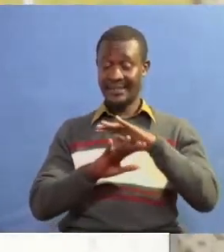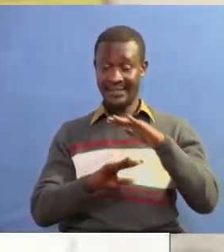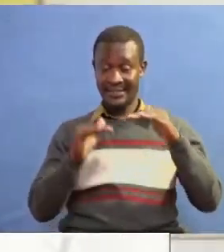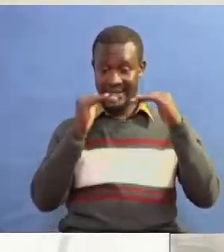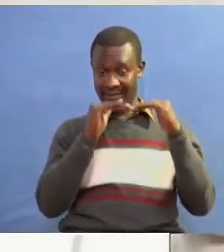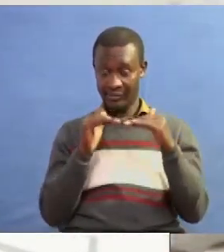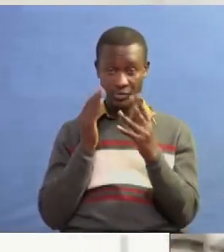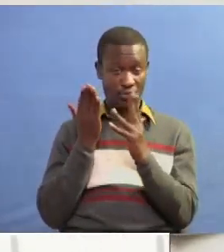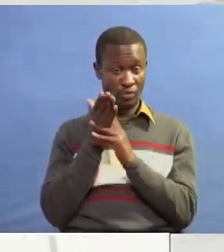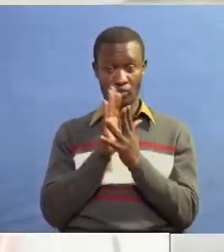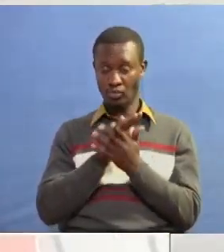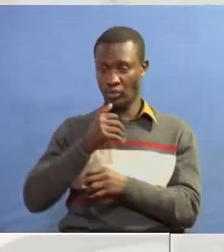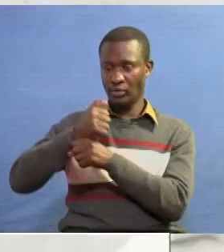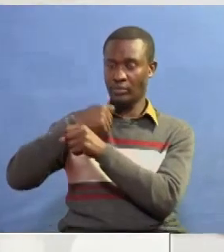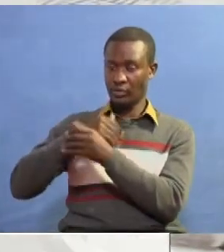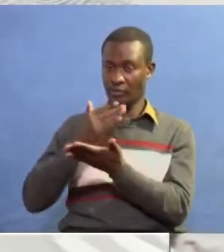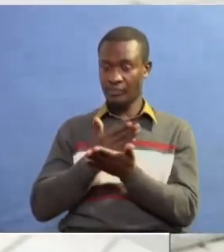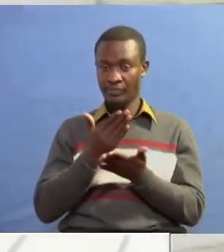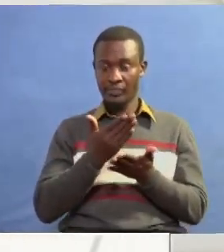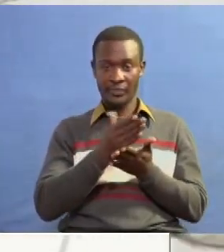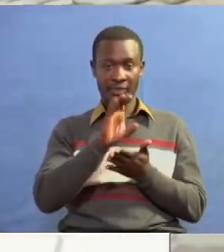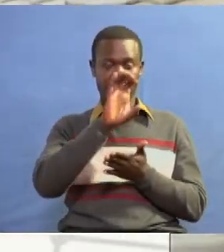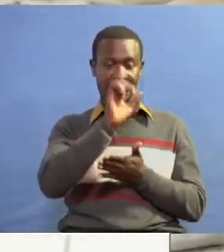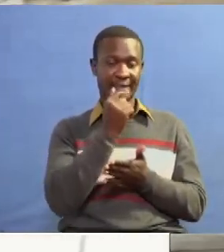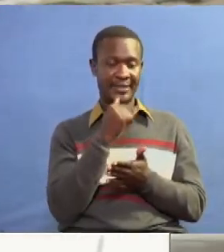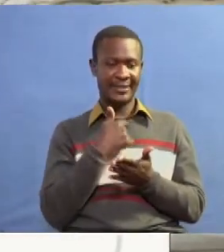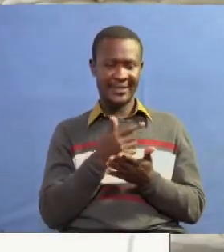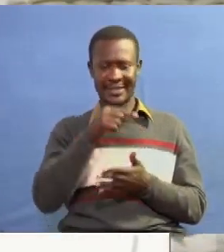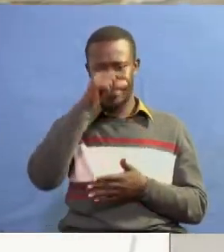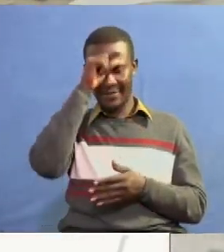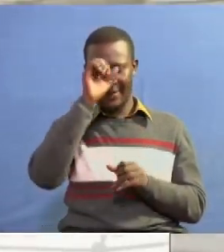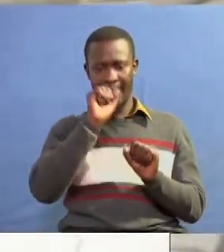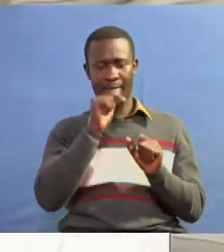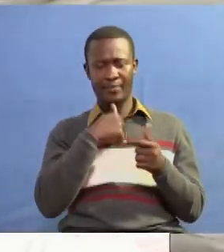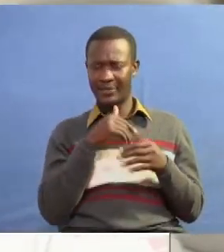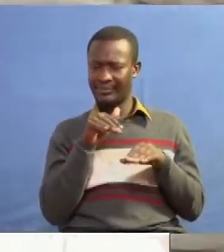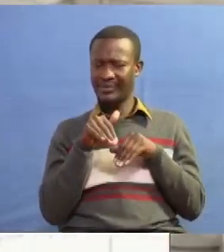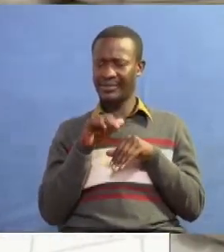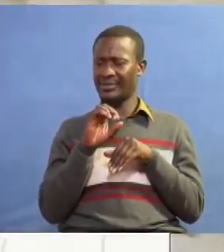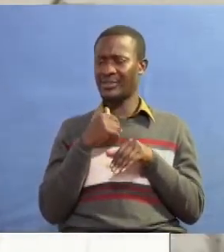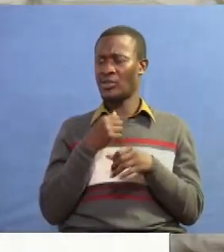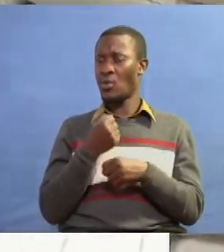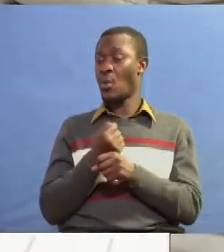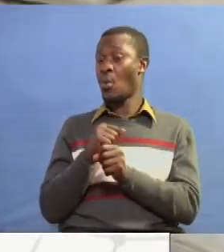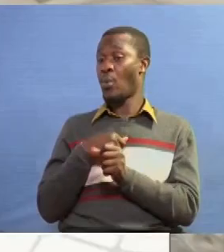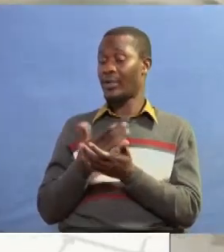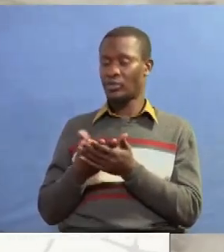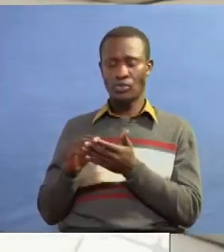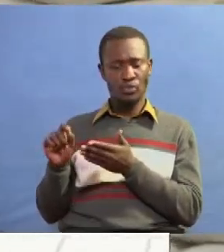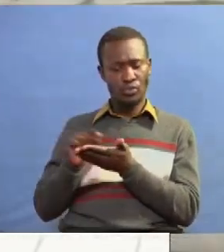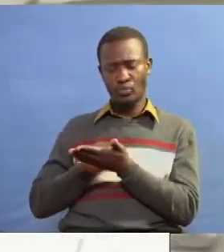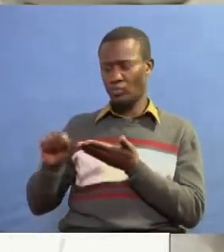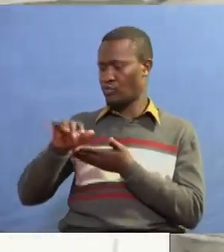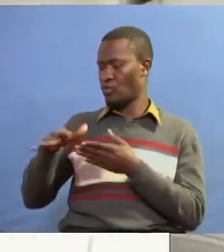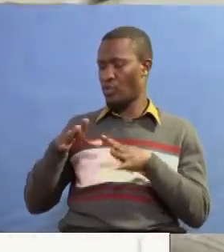its subsidized program. This year, maintained that the government will not relent in operations to weed out culprits who have